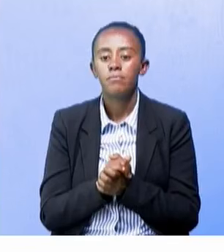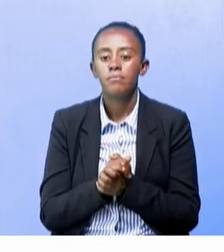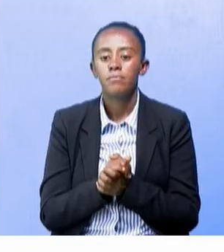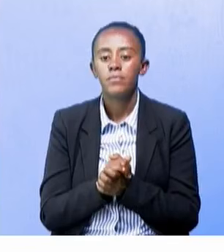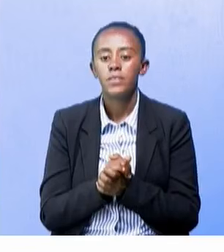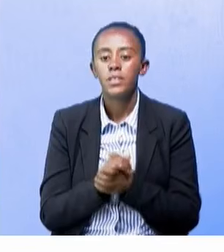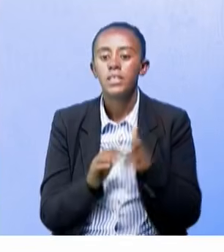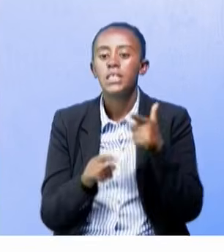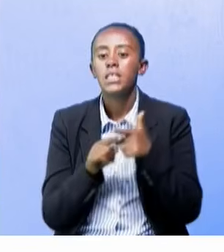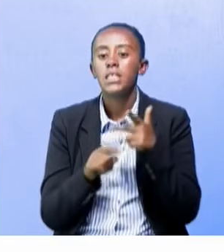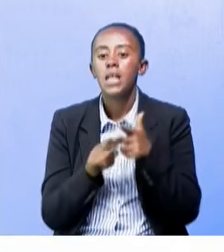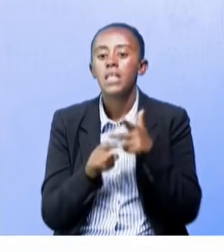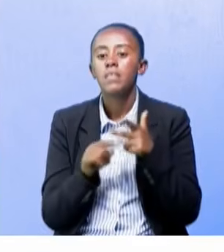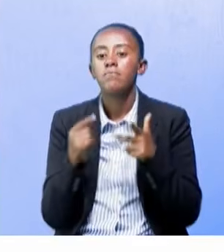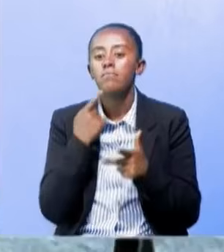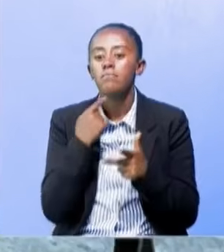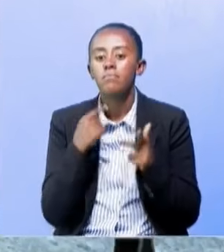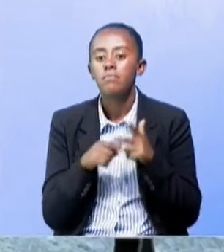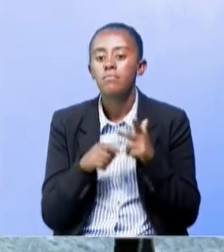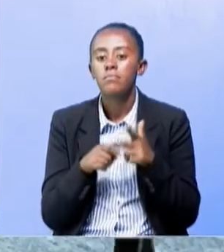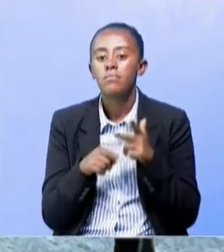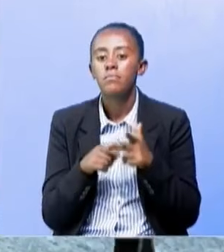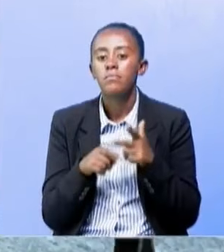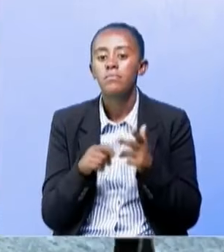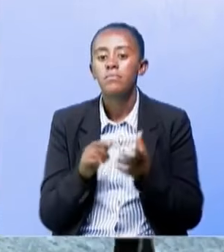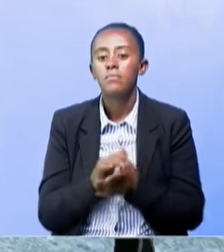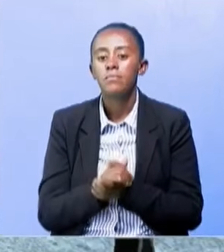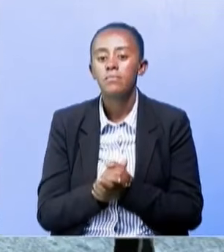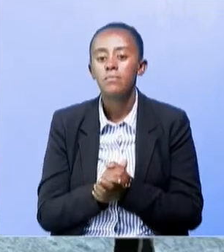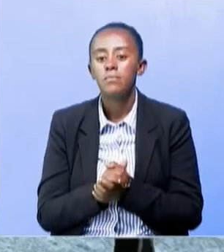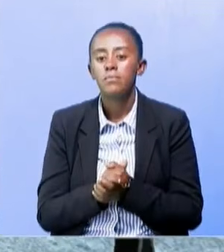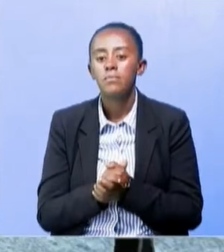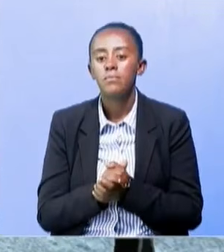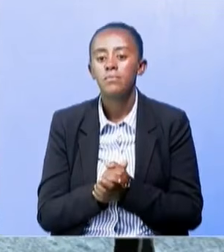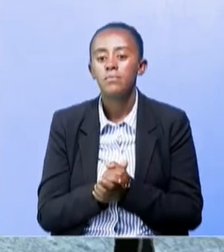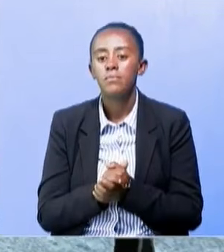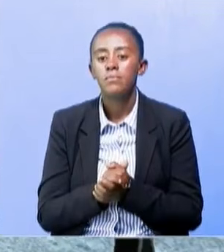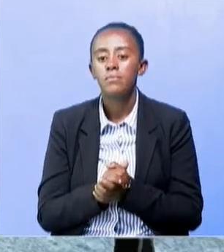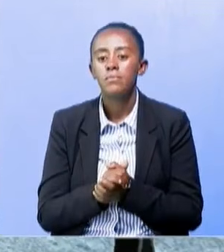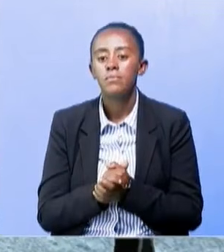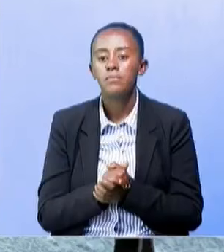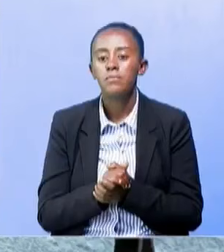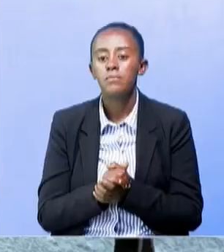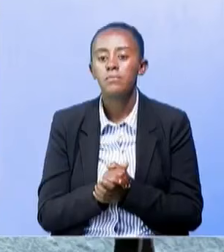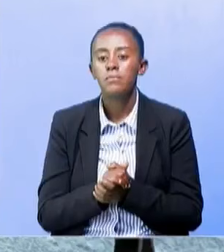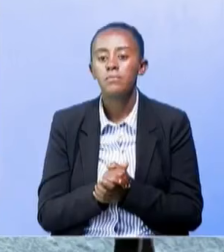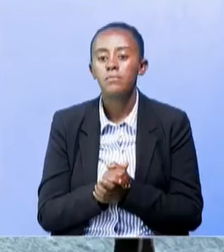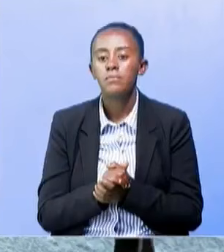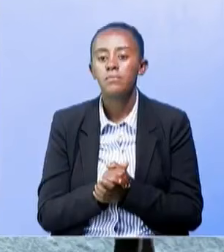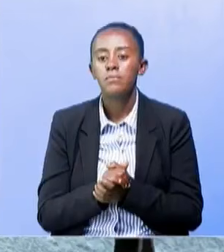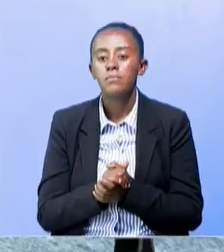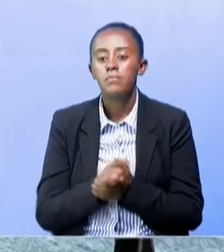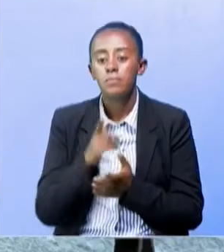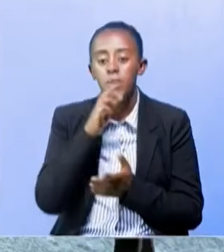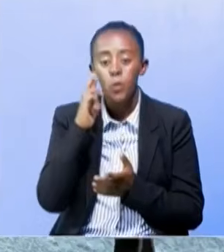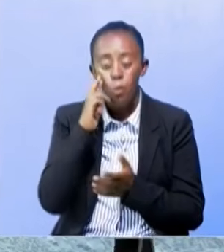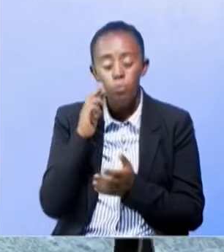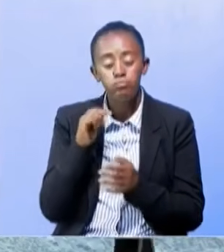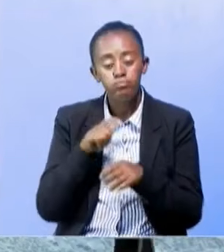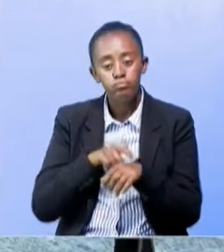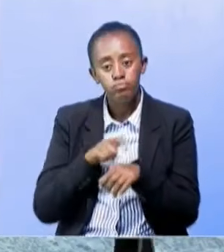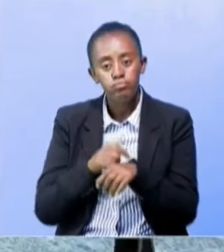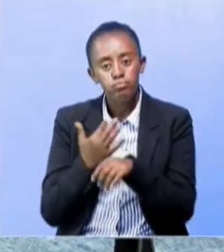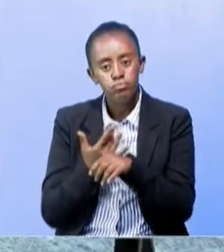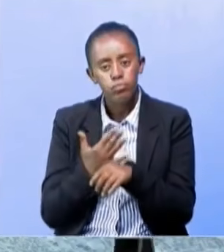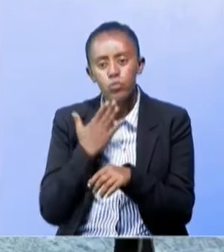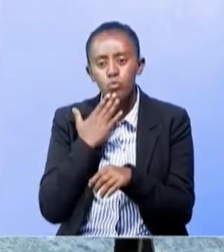about the third? The third, because they went early, they found a good